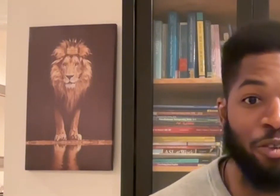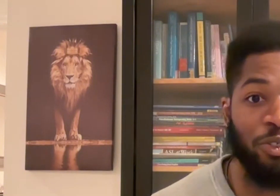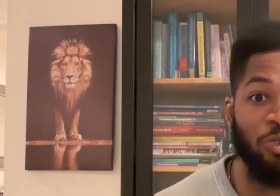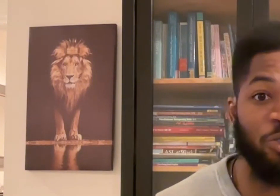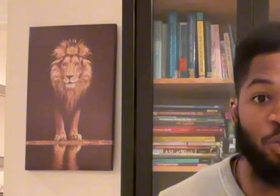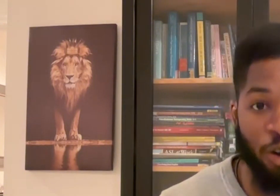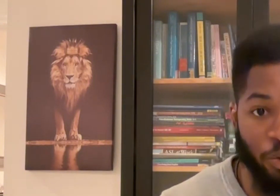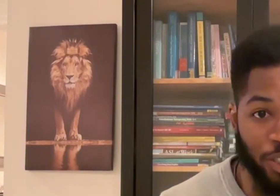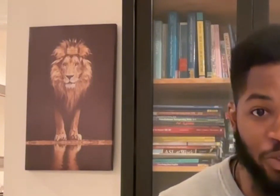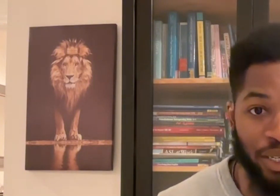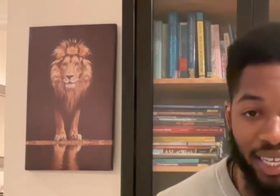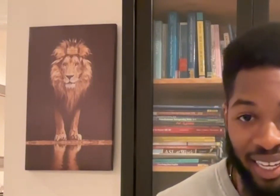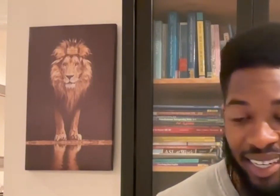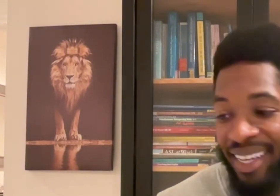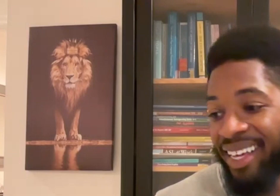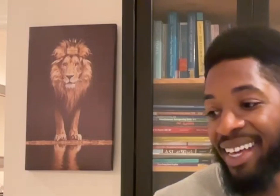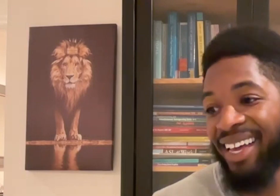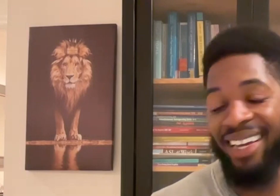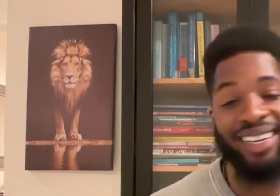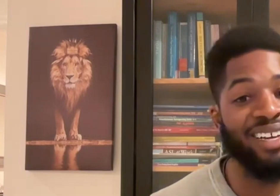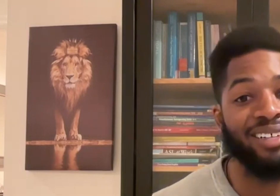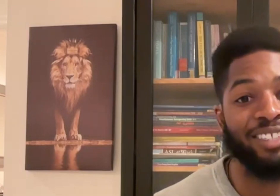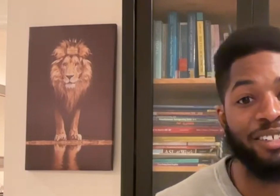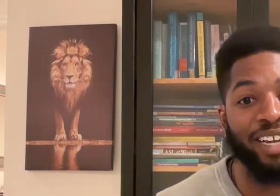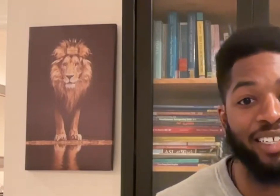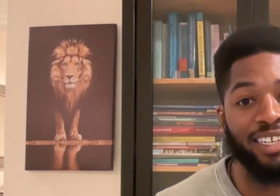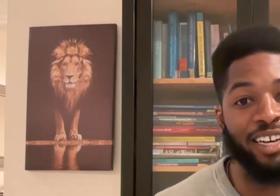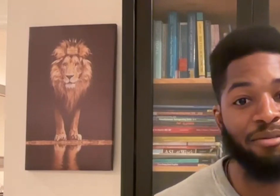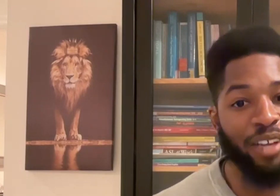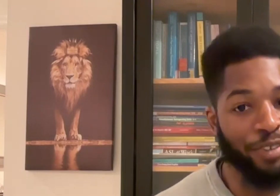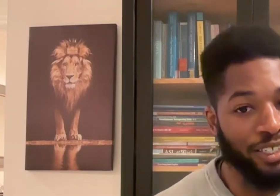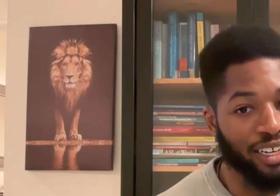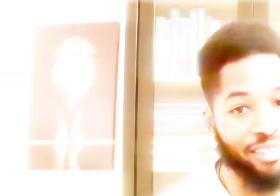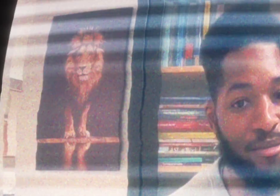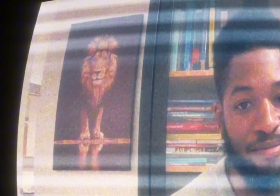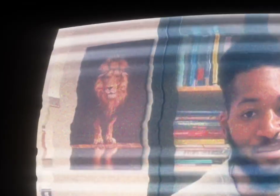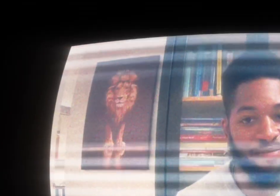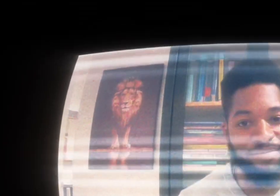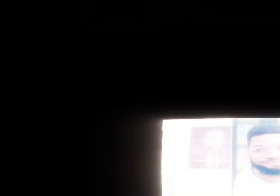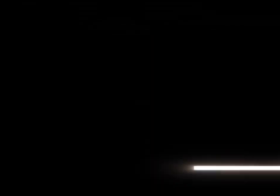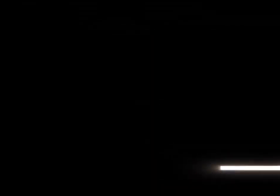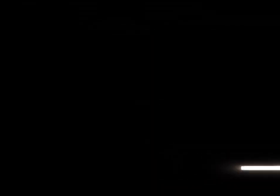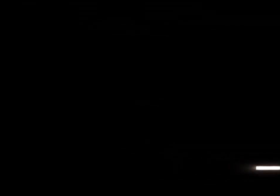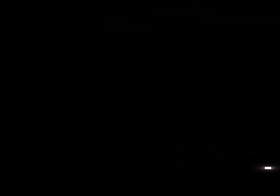Definitely hope to work with you again. And until next time, have a good day.